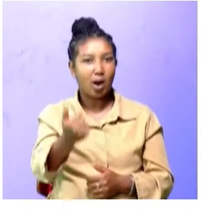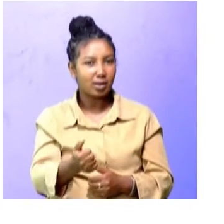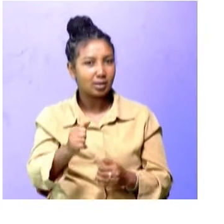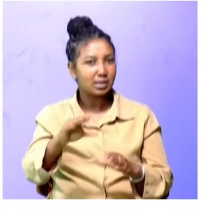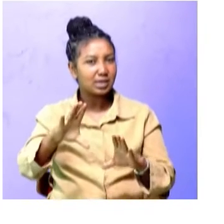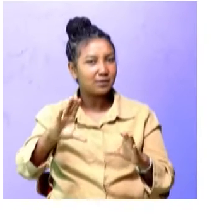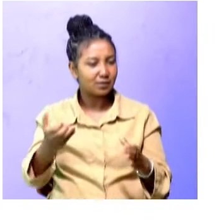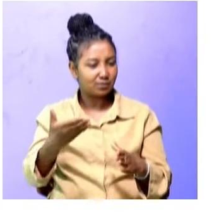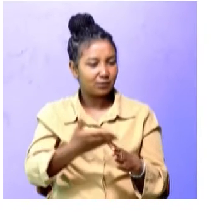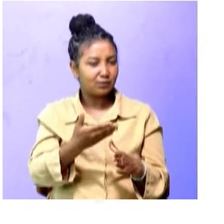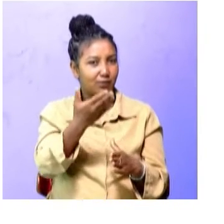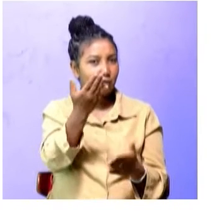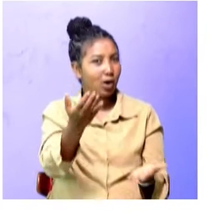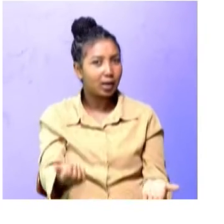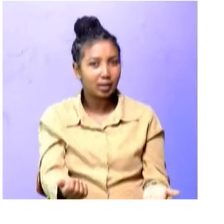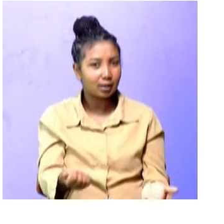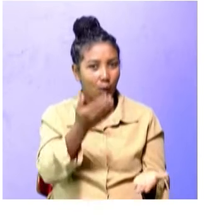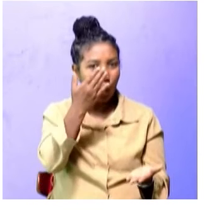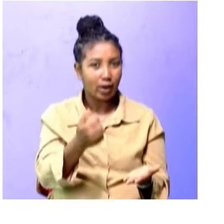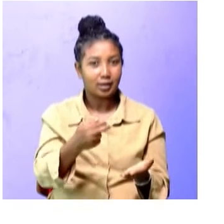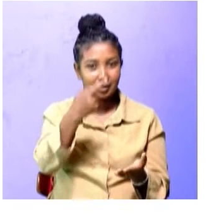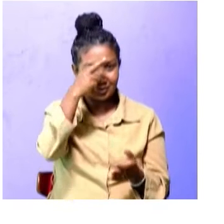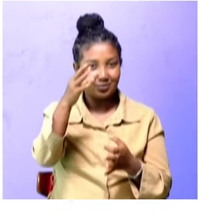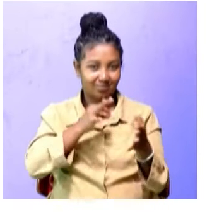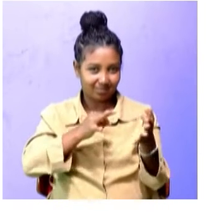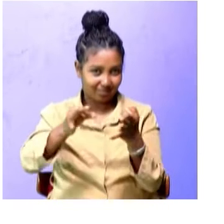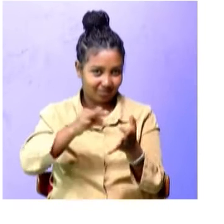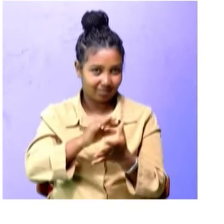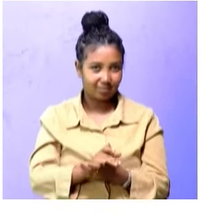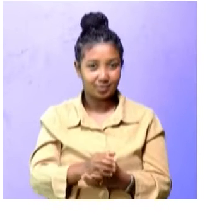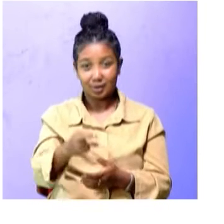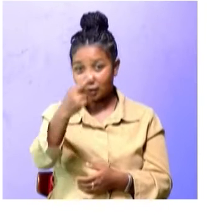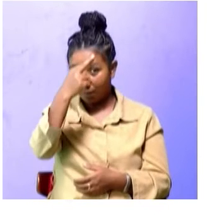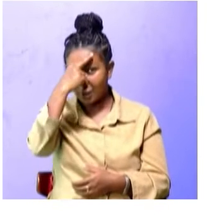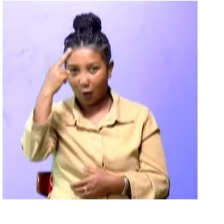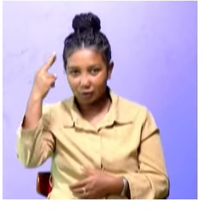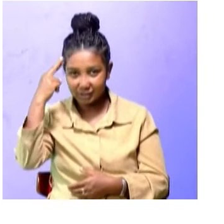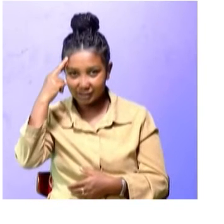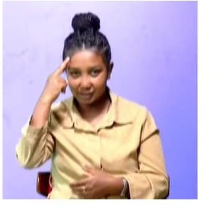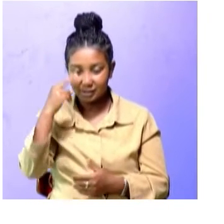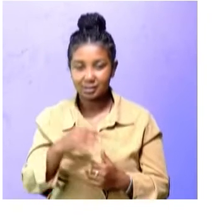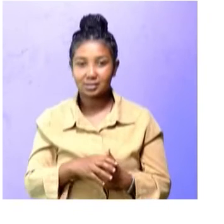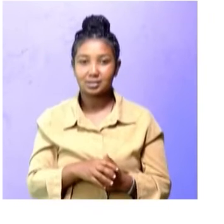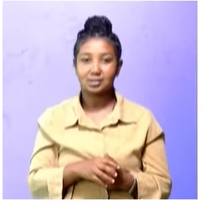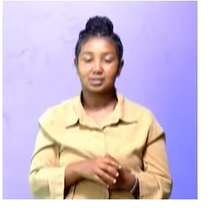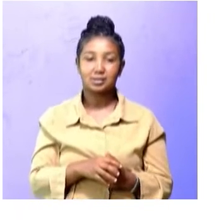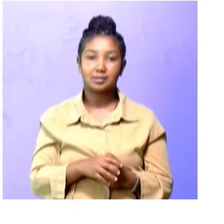Why? Why do I believe that they should be restrictive? Good. Because